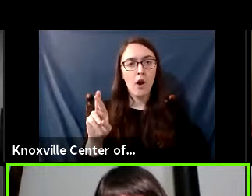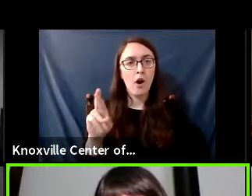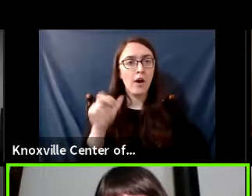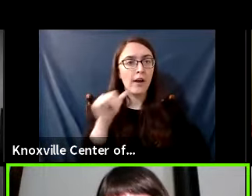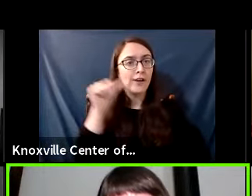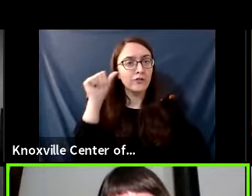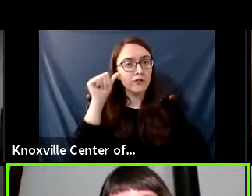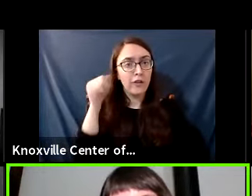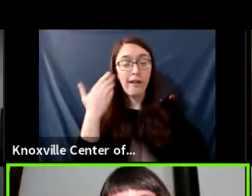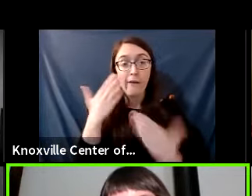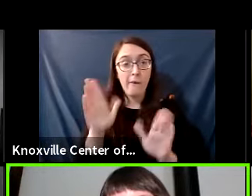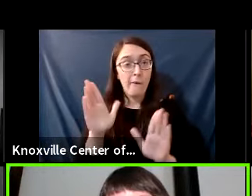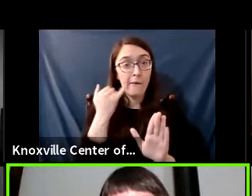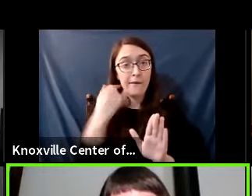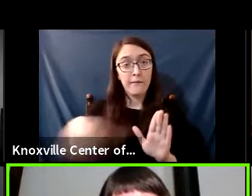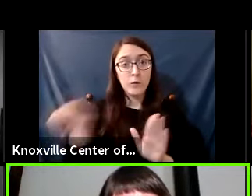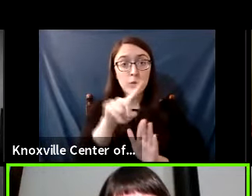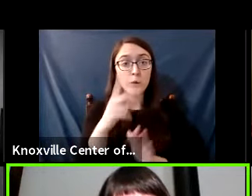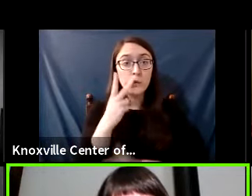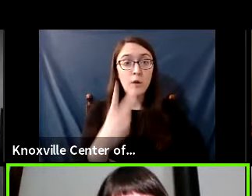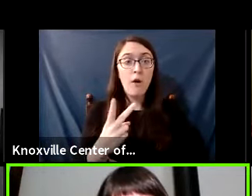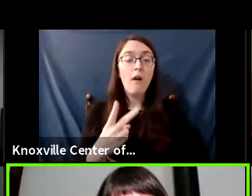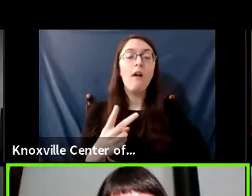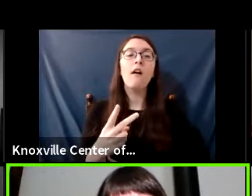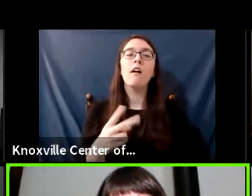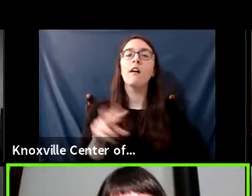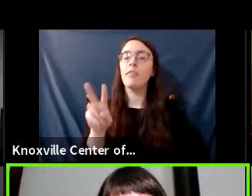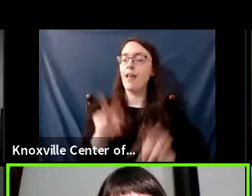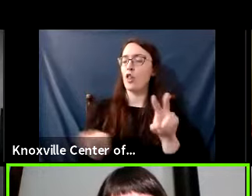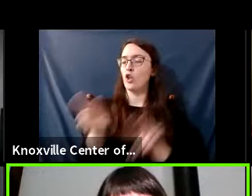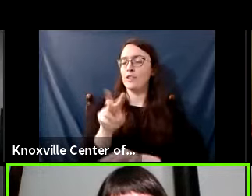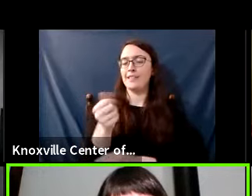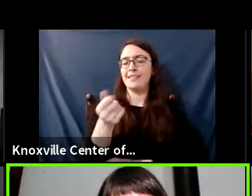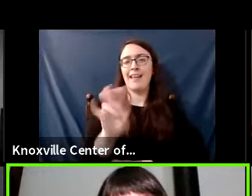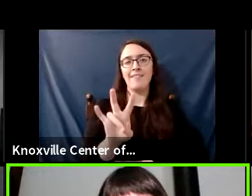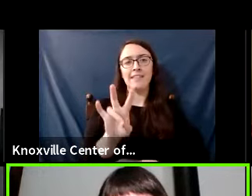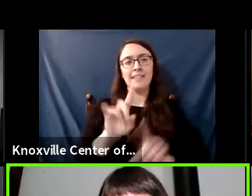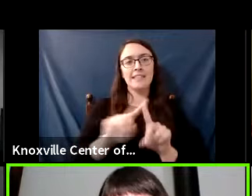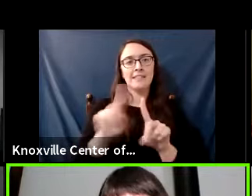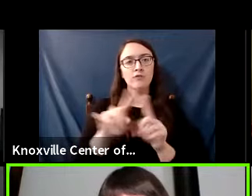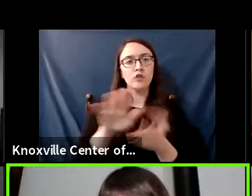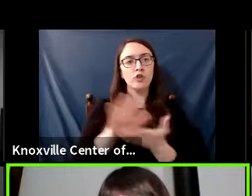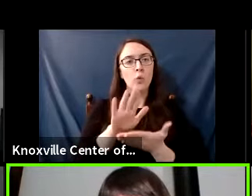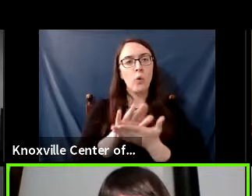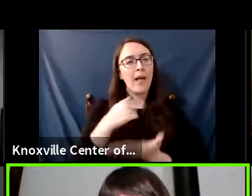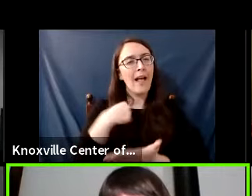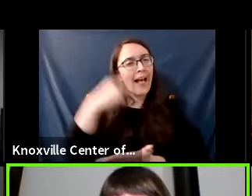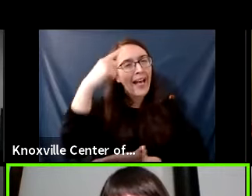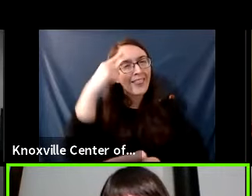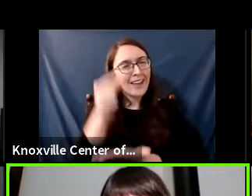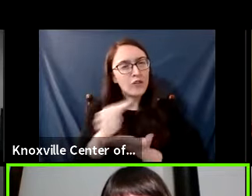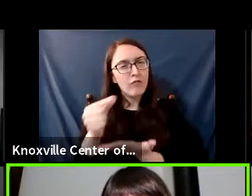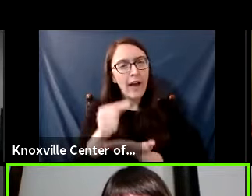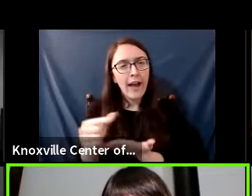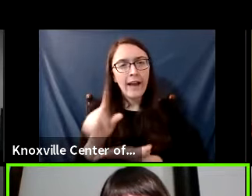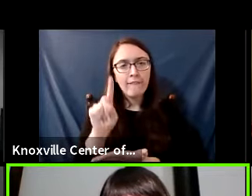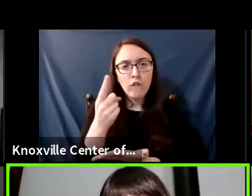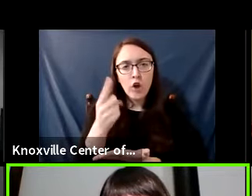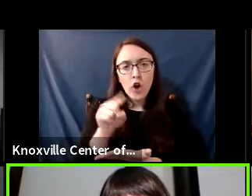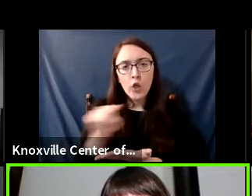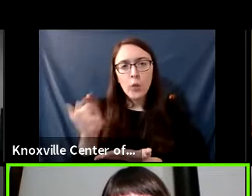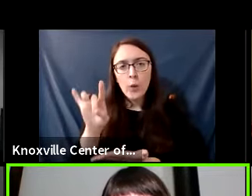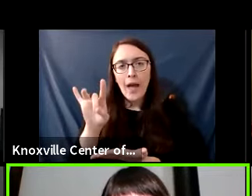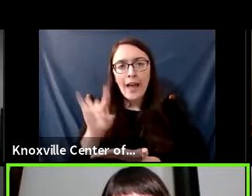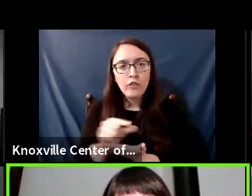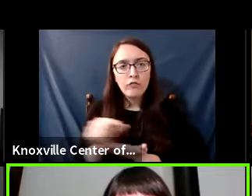blips on it, but they looked at, I think it was 17 schools, I believe 1st through 8th grade, I think in Wisconsin.